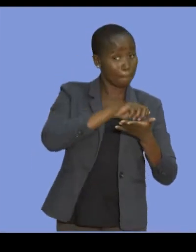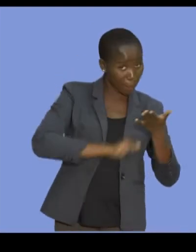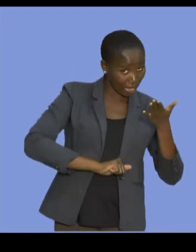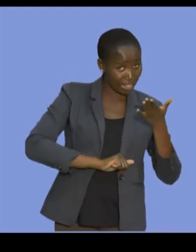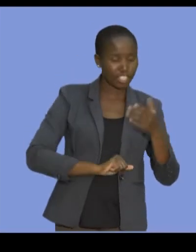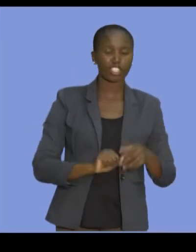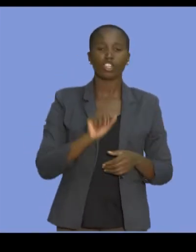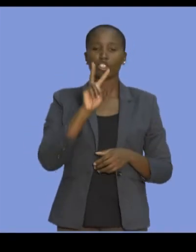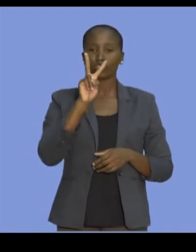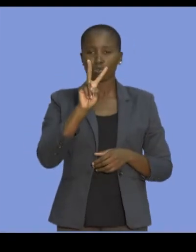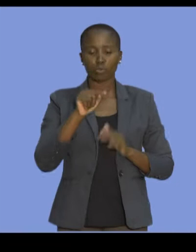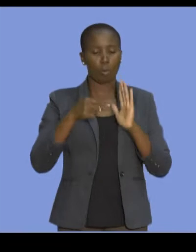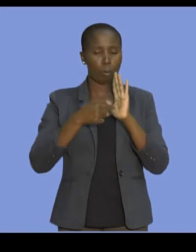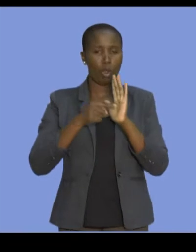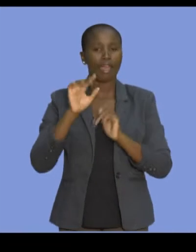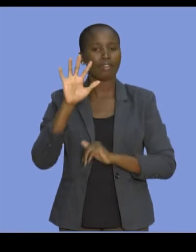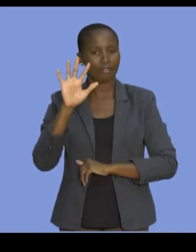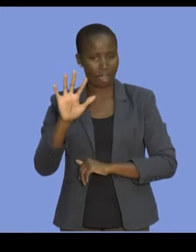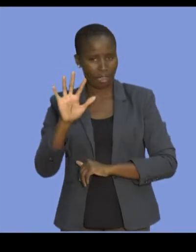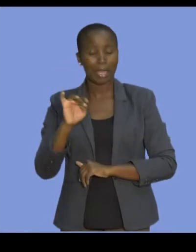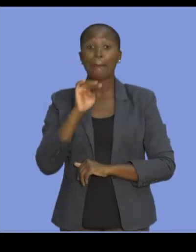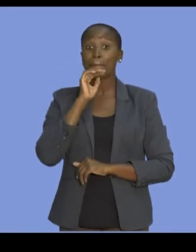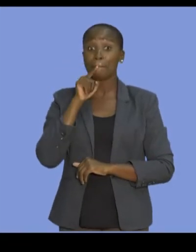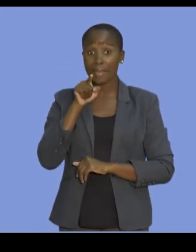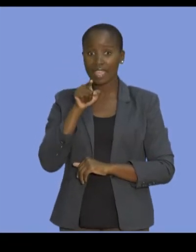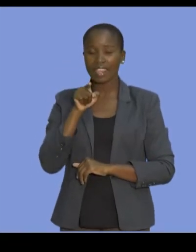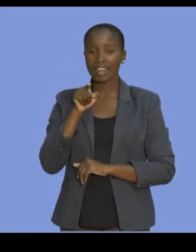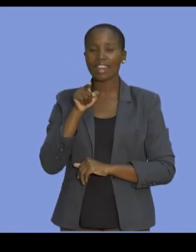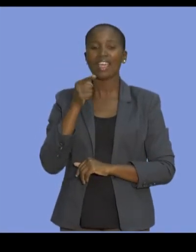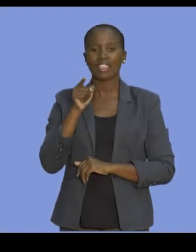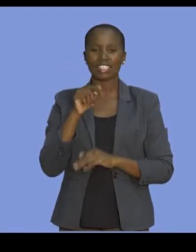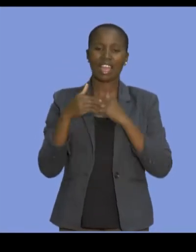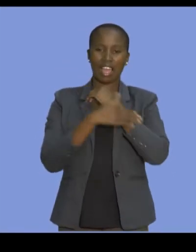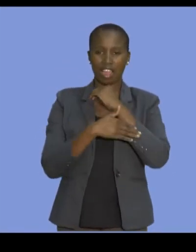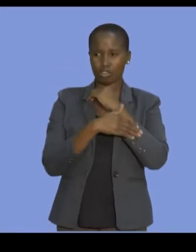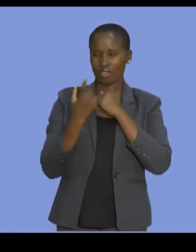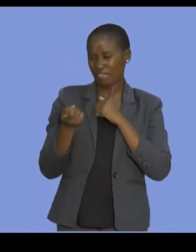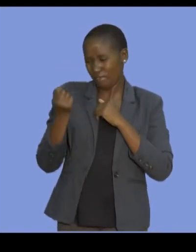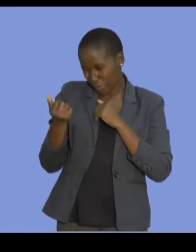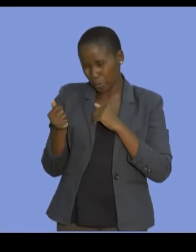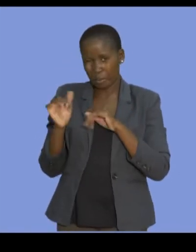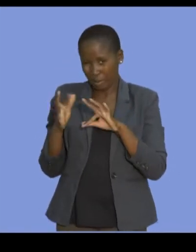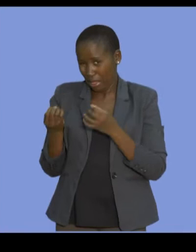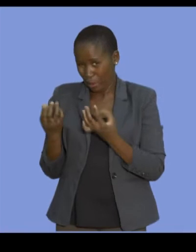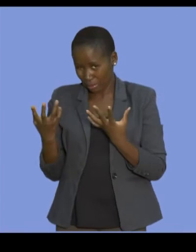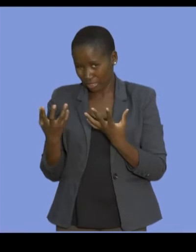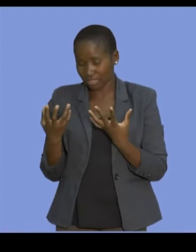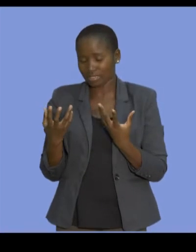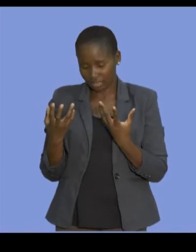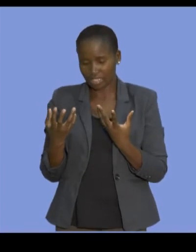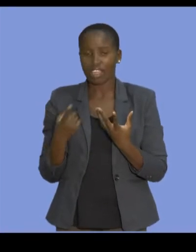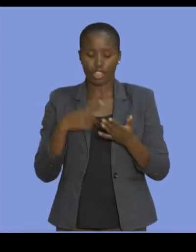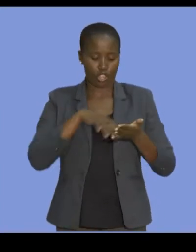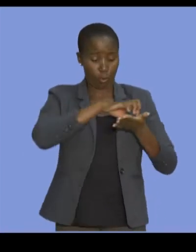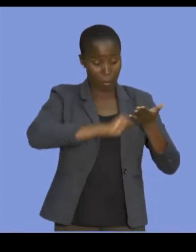2.5, which is the lowest country with the smallest population from 12 countries. And if you minus them, we get